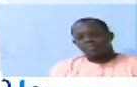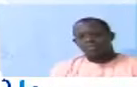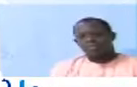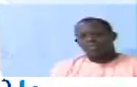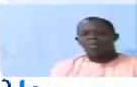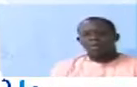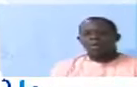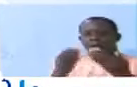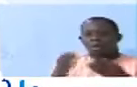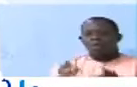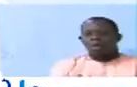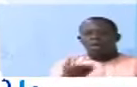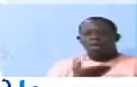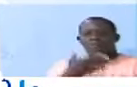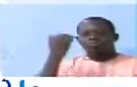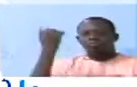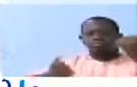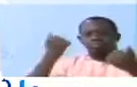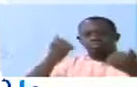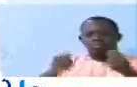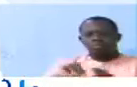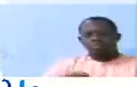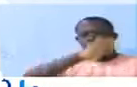then they brought a truck.